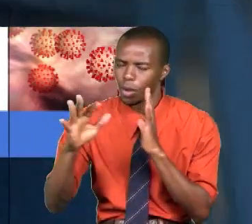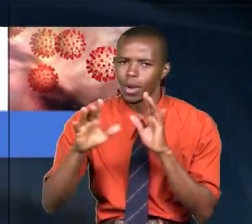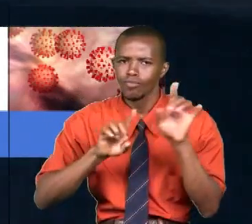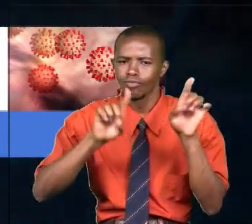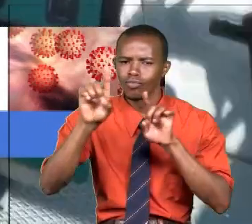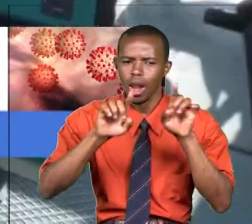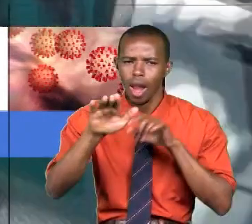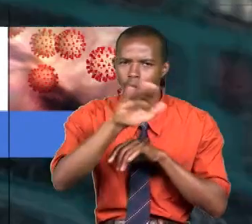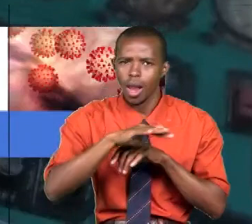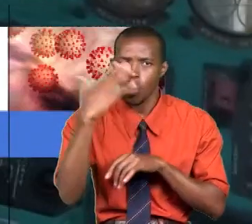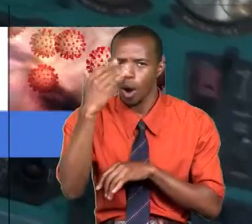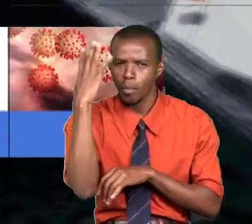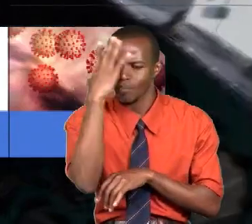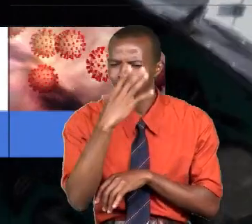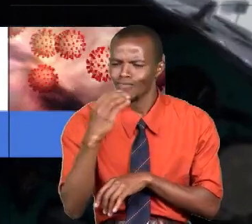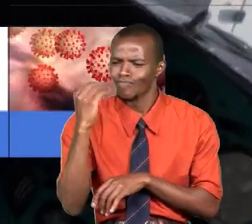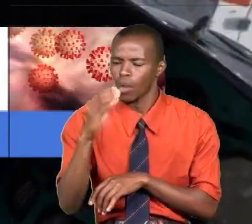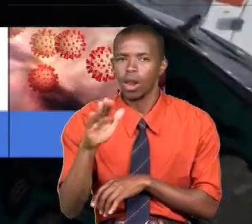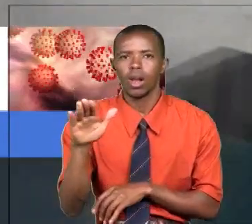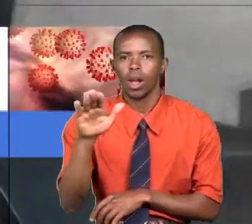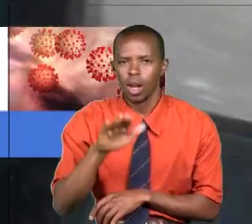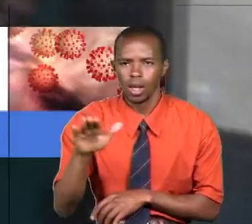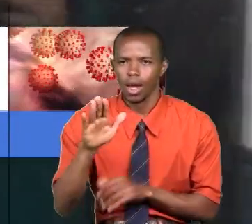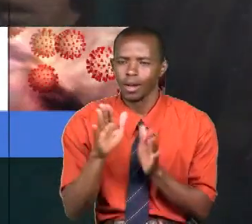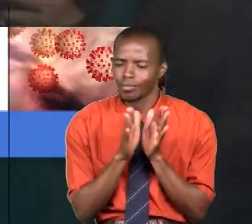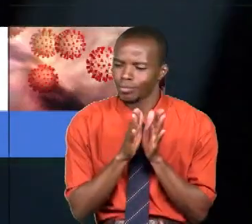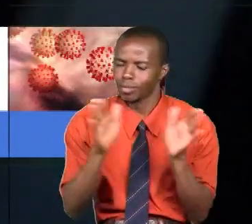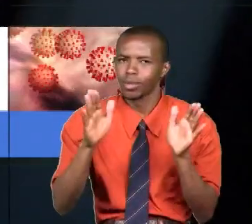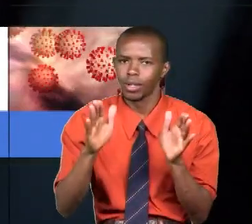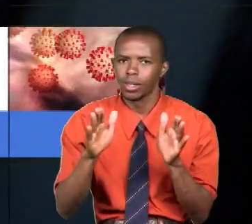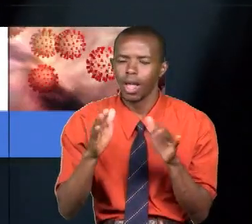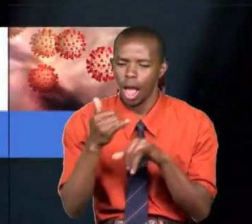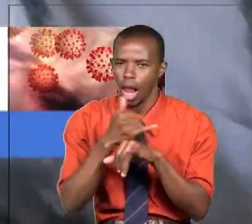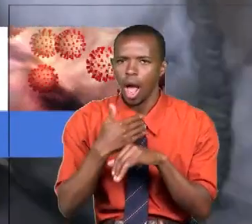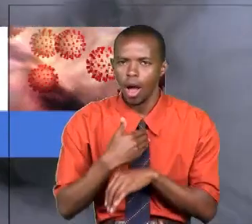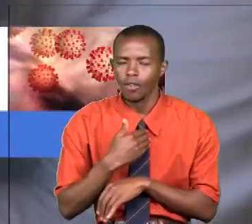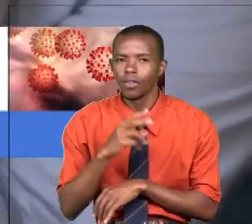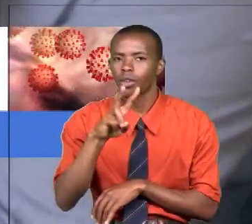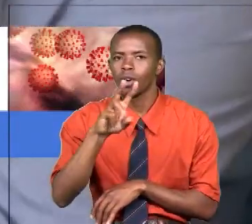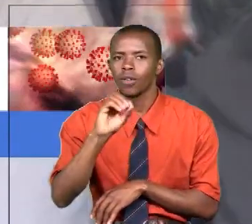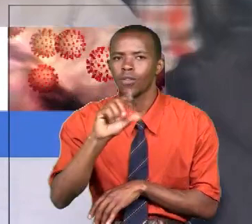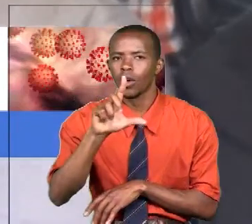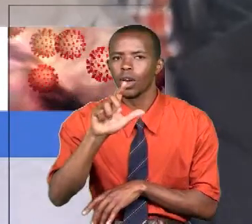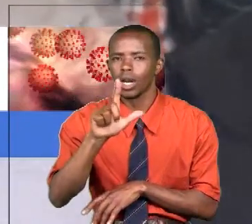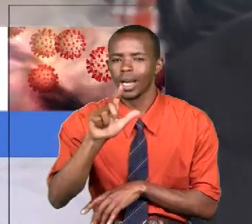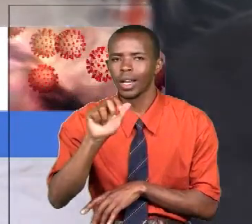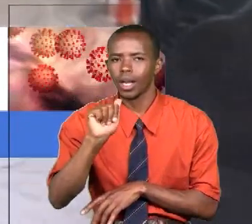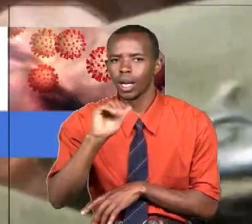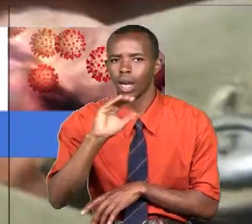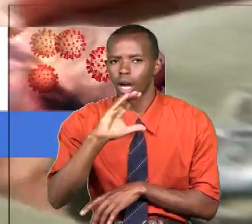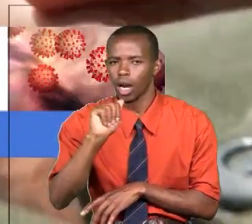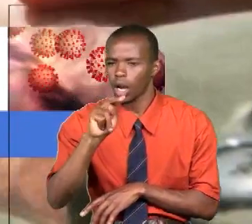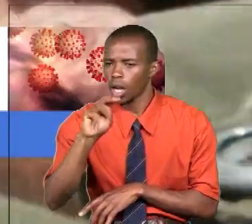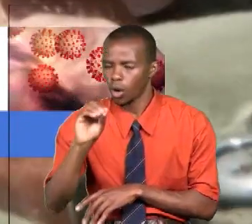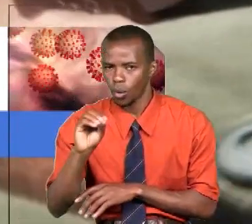destination for its beautiful scenery and rich species diversity. The island has two volcanoes and covers 276 square kilometers.